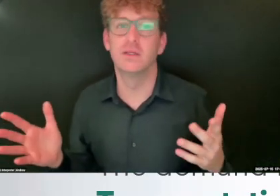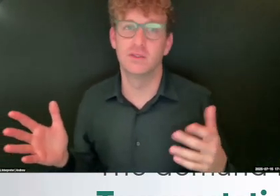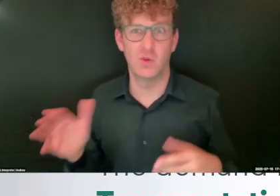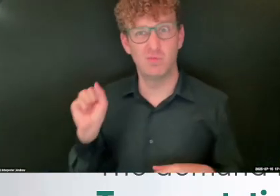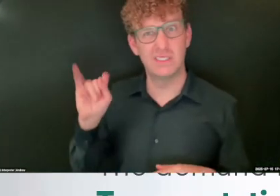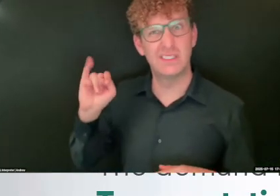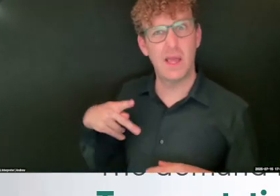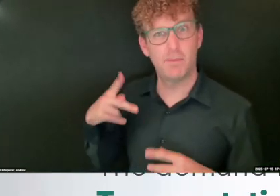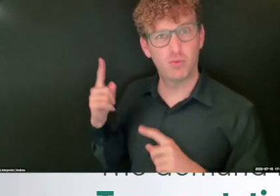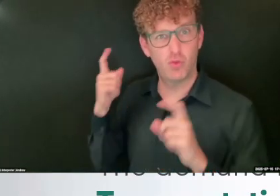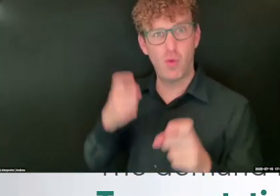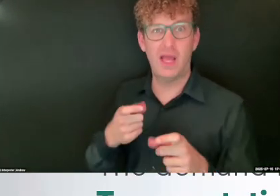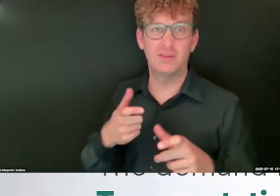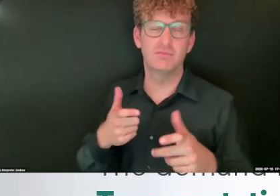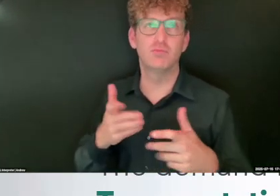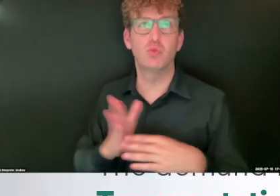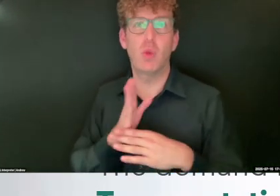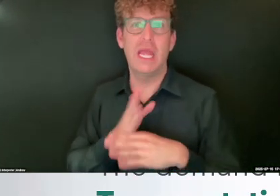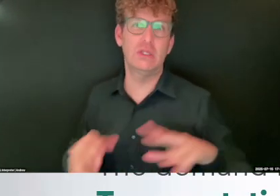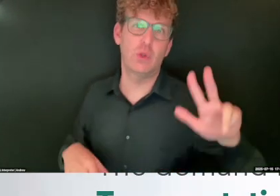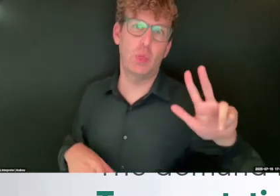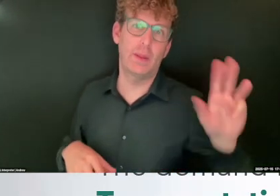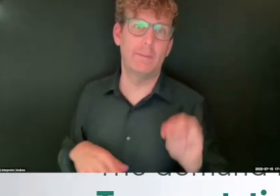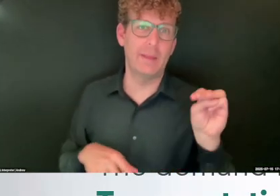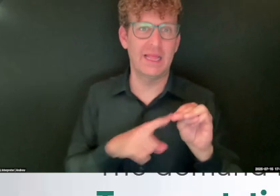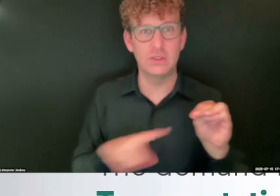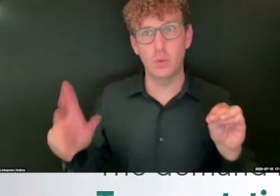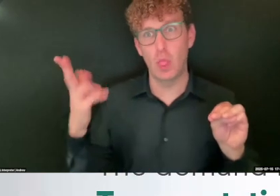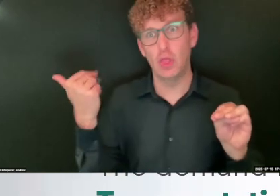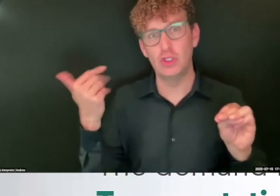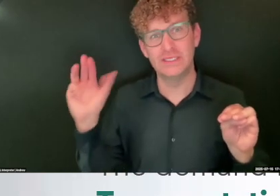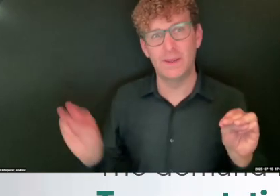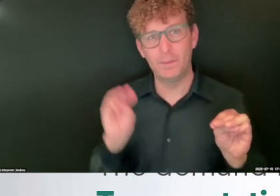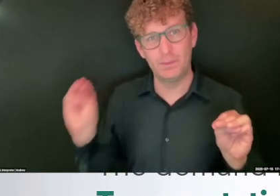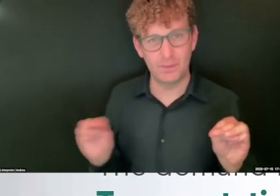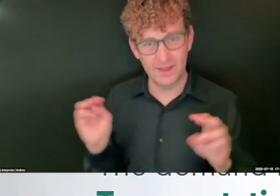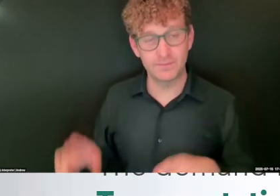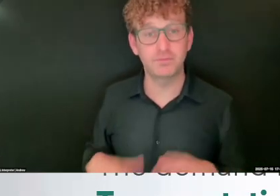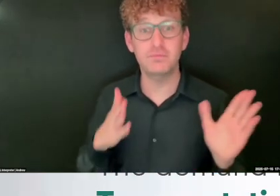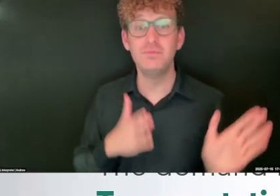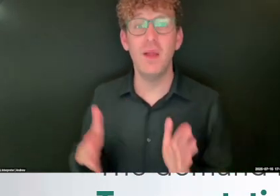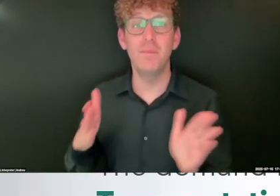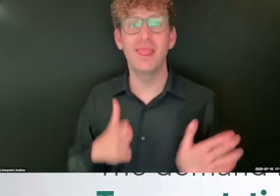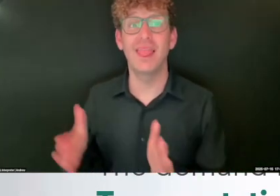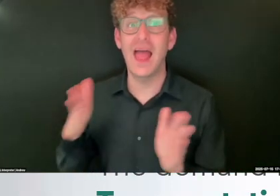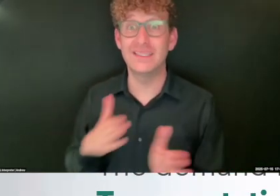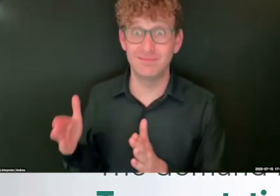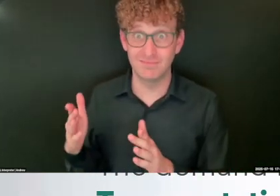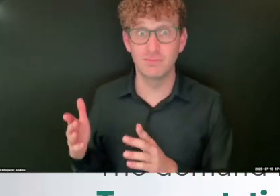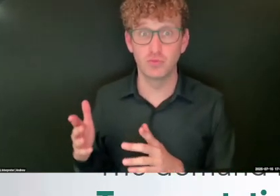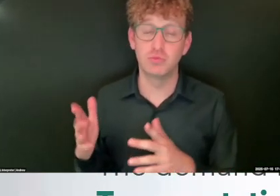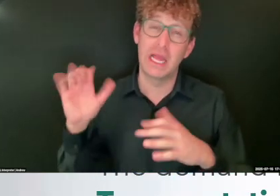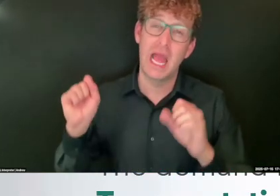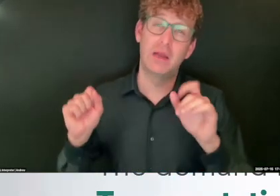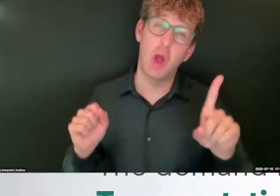million each. And planning grants range from $100,000 up to $500,000 each.